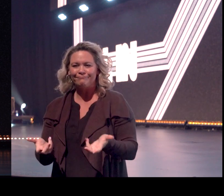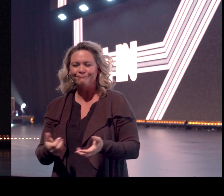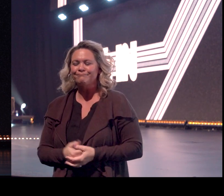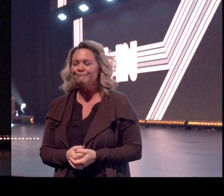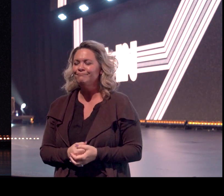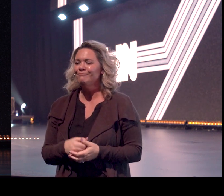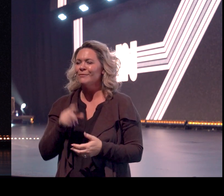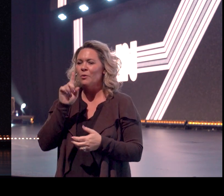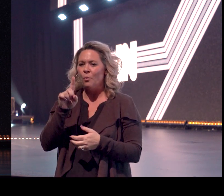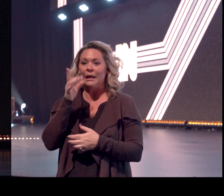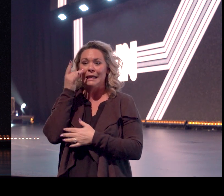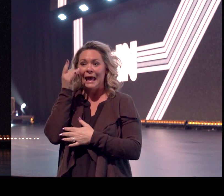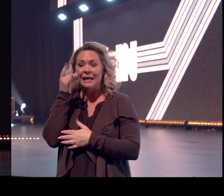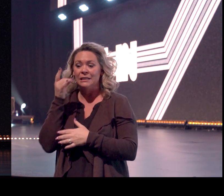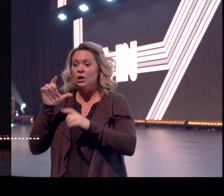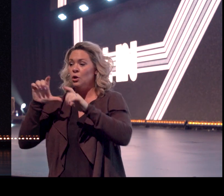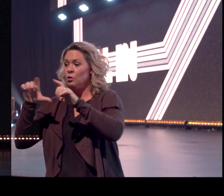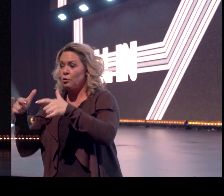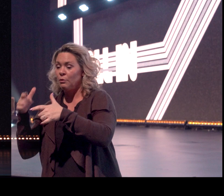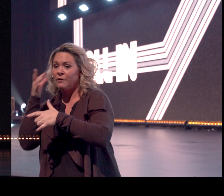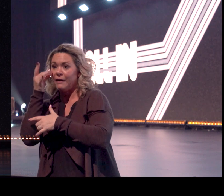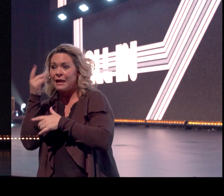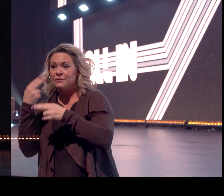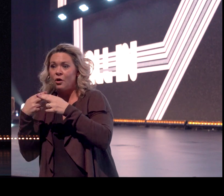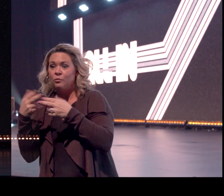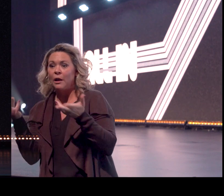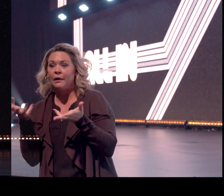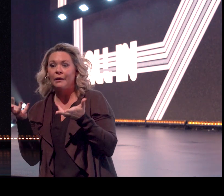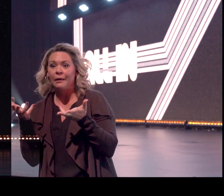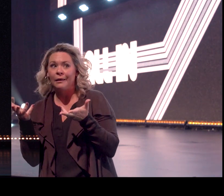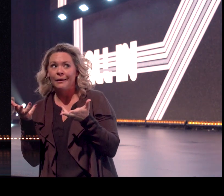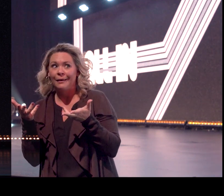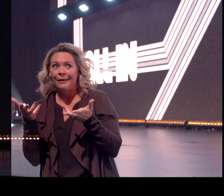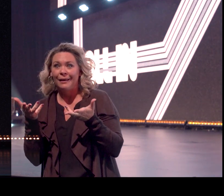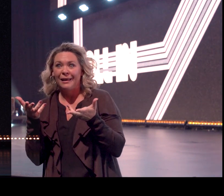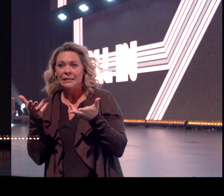together, right? Now, one cat's a cat. What's a group of cats called?